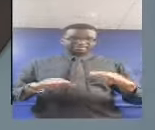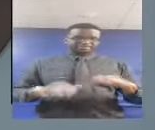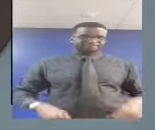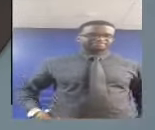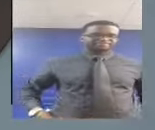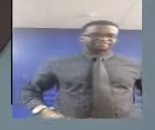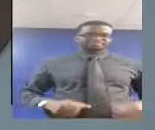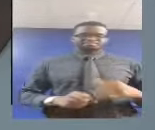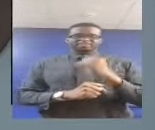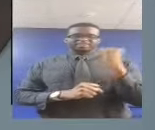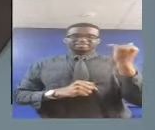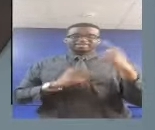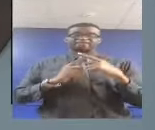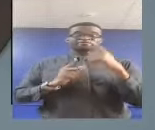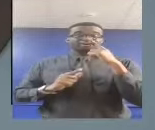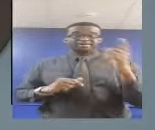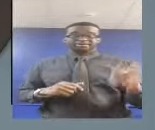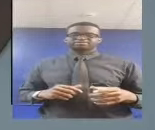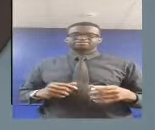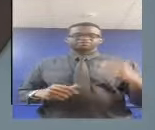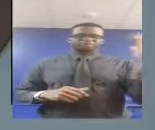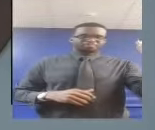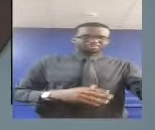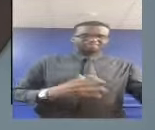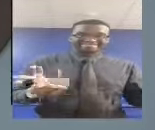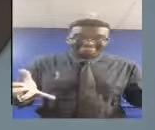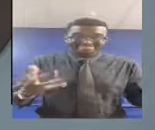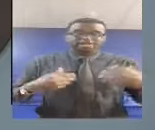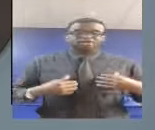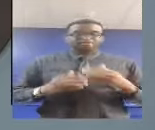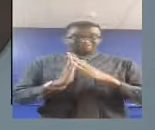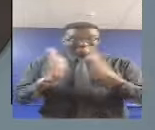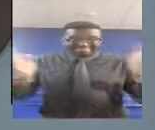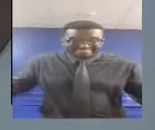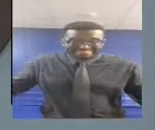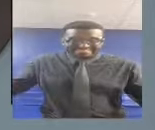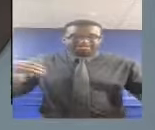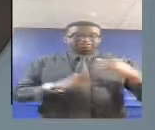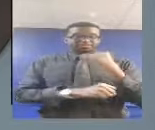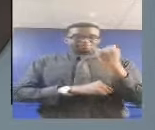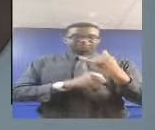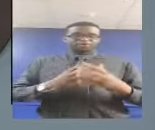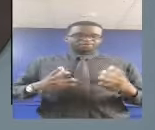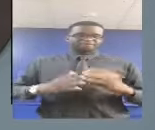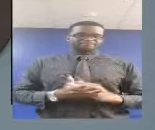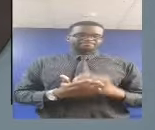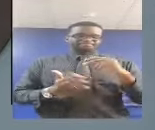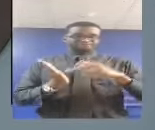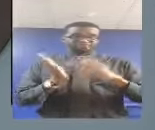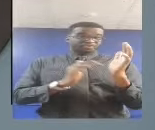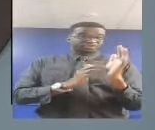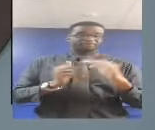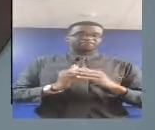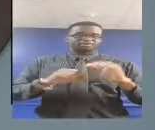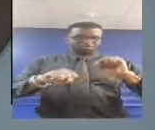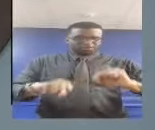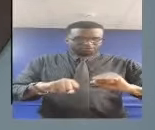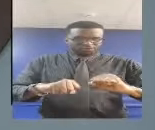are not. The advice of our public health experts is that we need to extend the current measures, the current restrictions, for